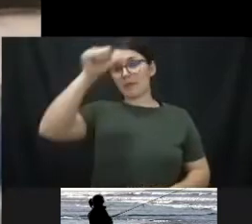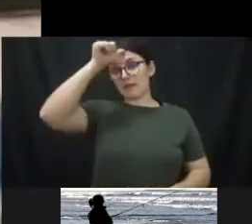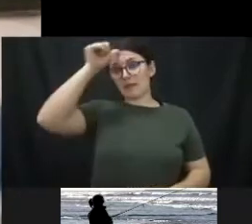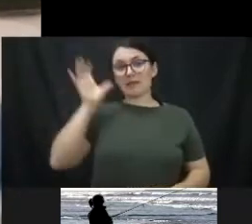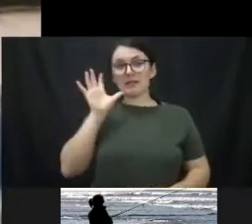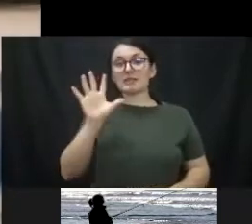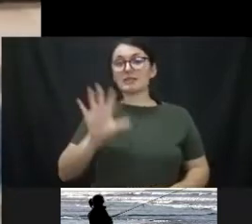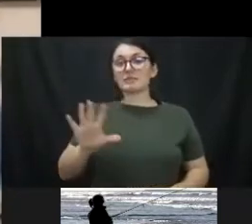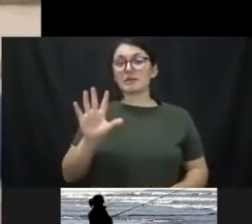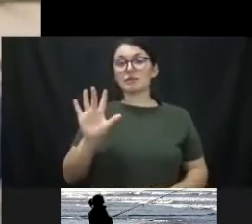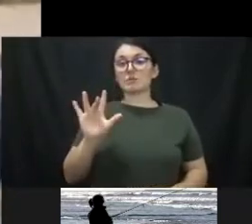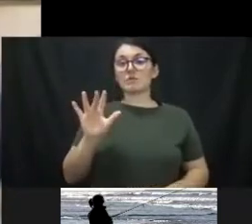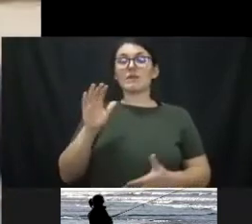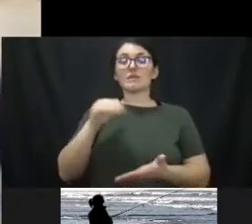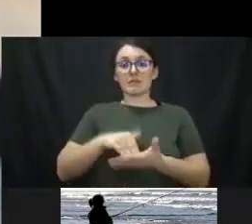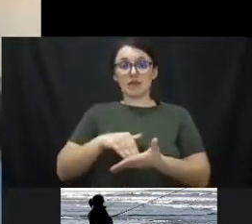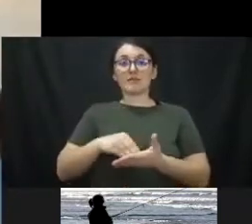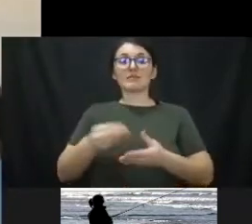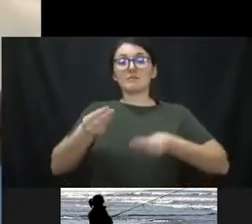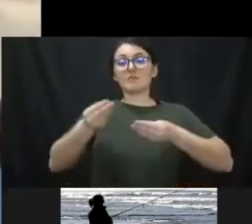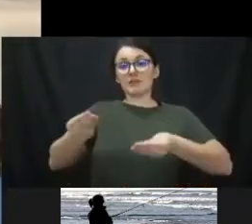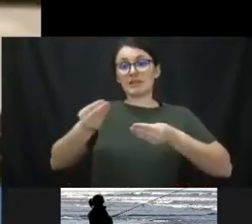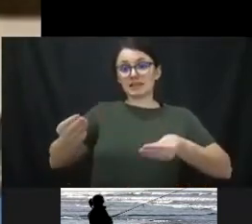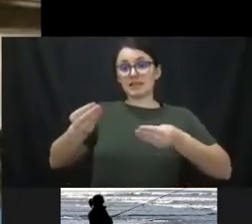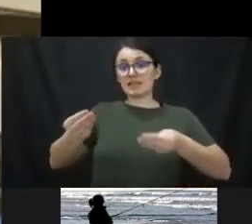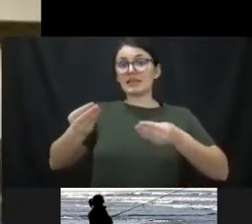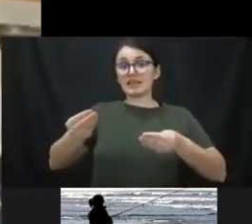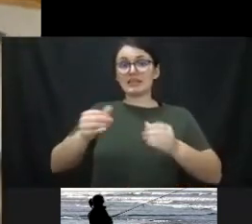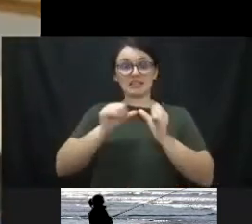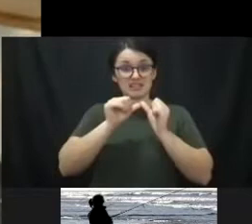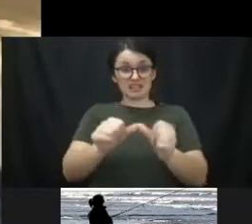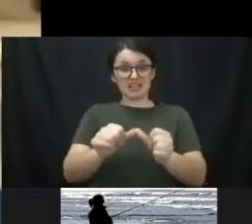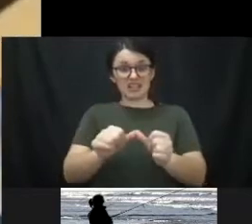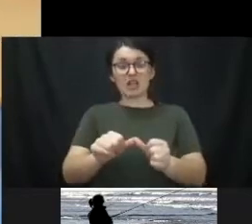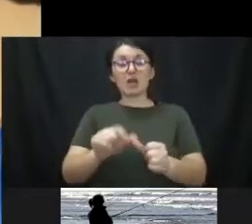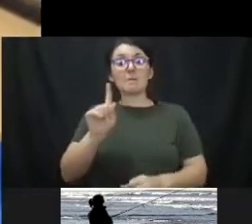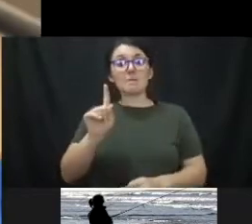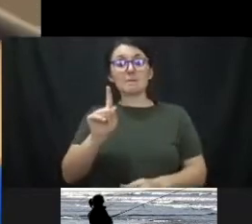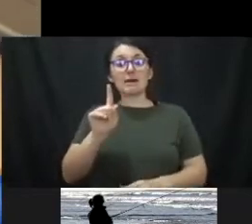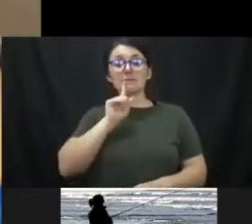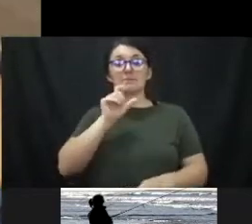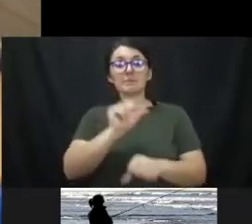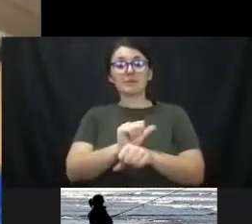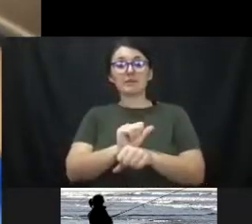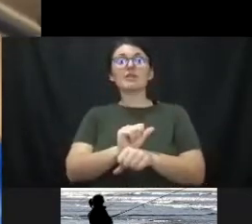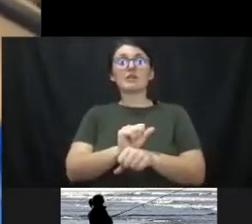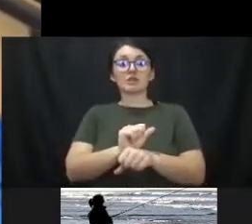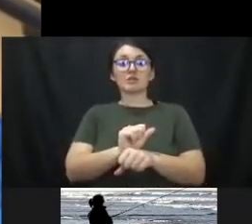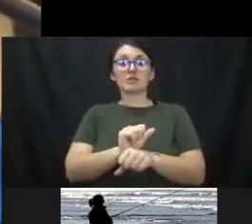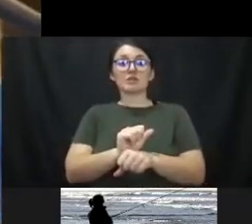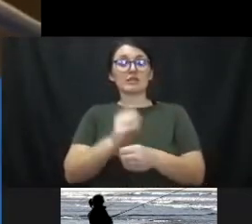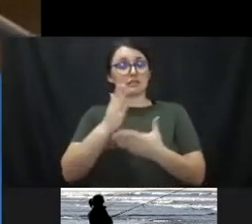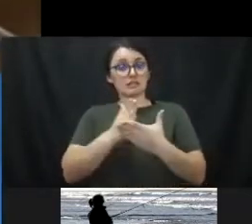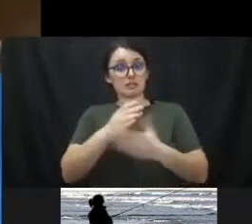25,000 of them feed nonstop. But there's actually 232 whales that have decided, not going